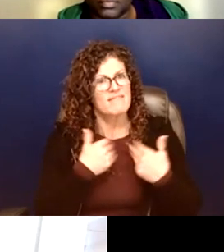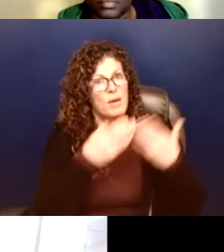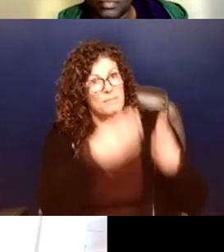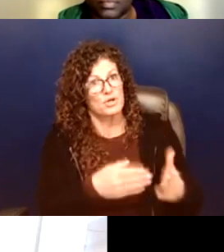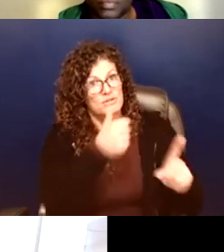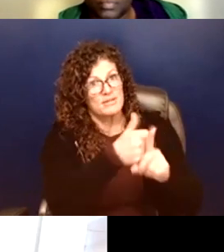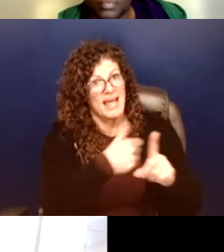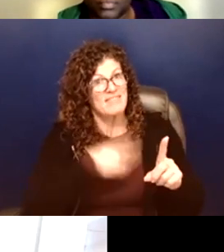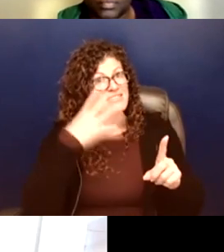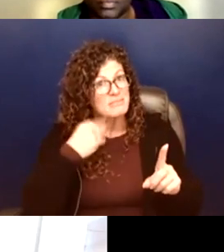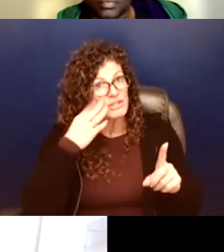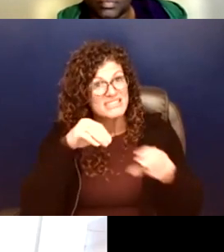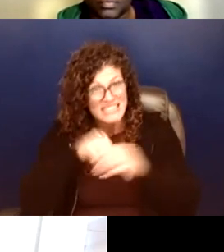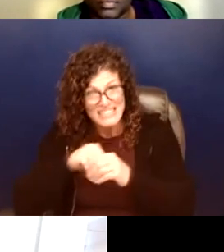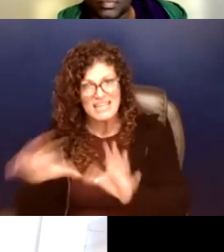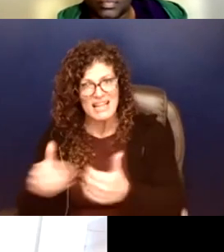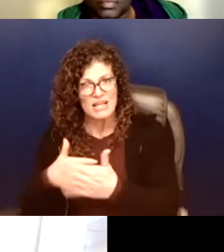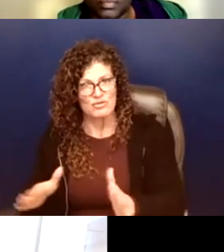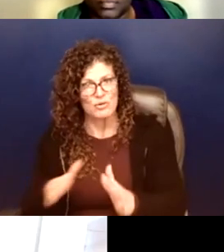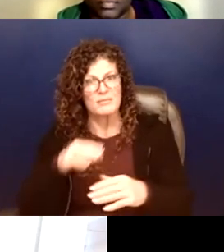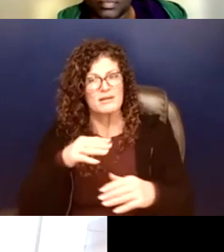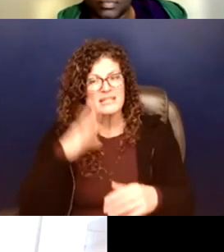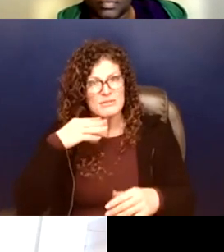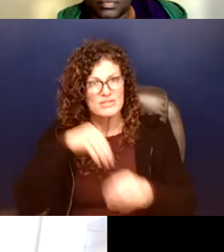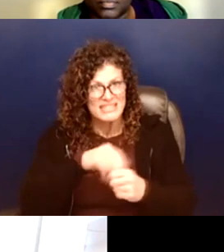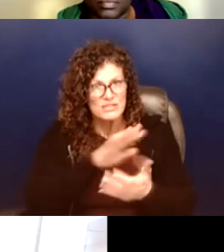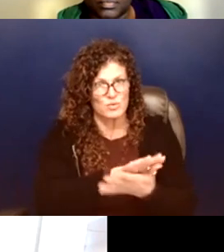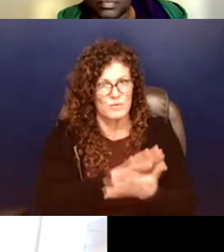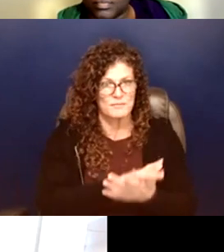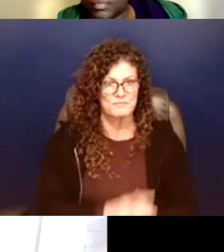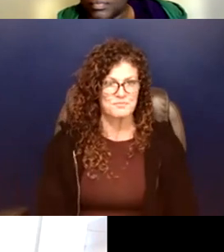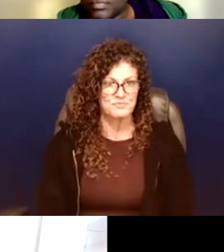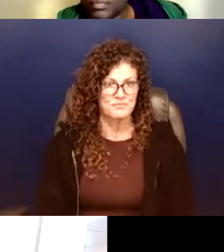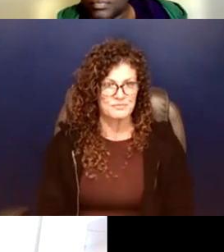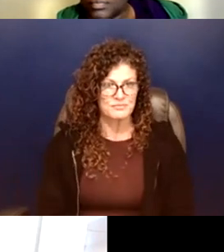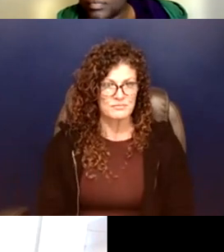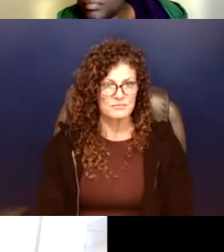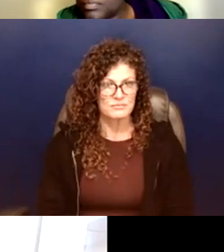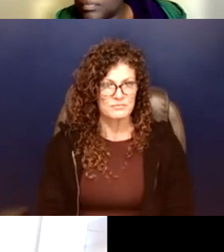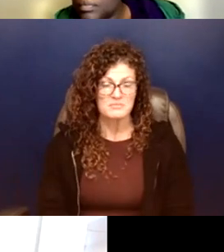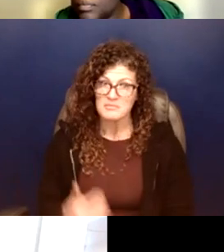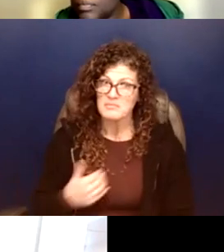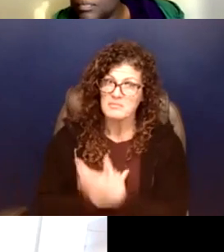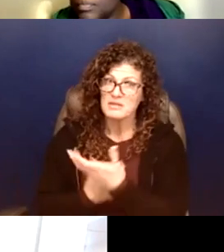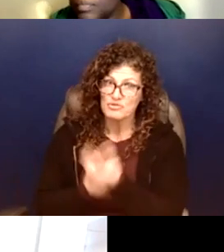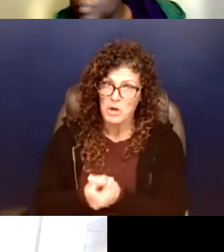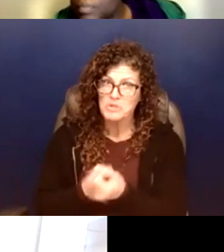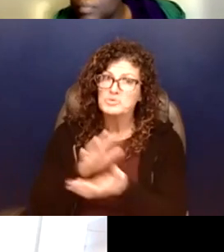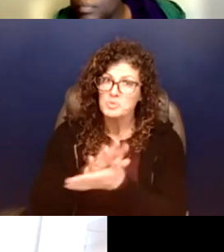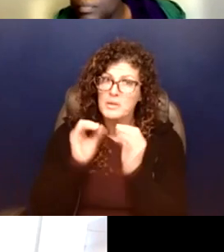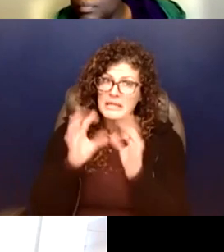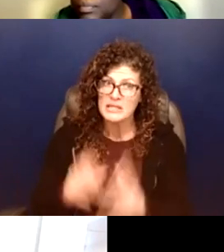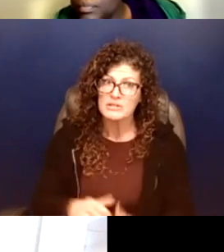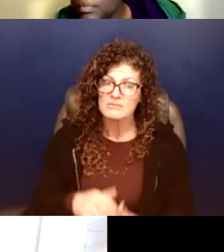a school, in a classroom. As a parent, I have been able to trust school leaders. I have been